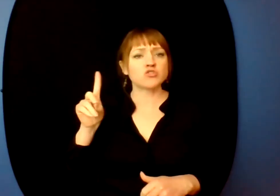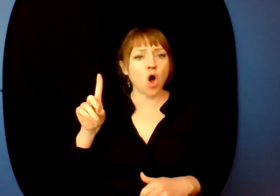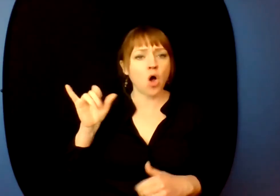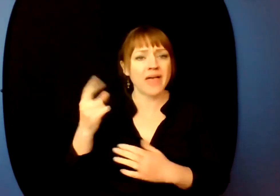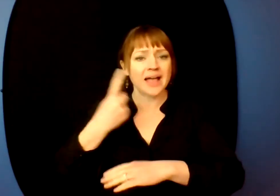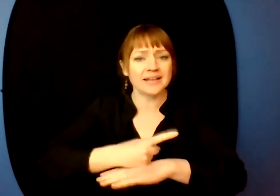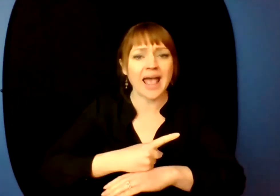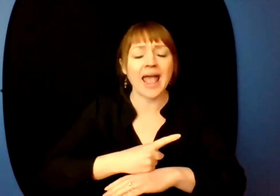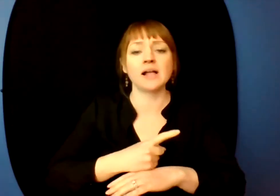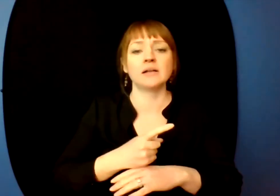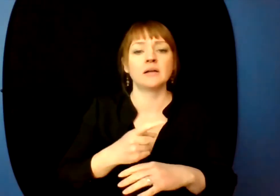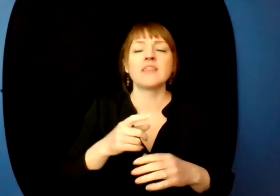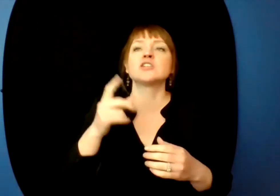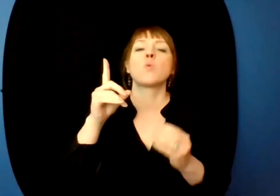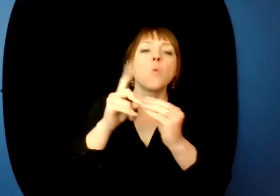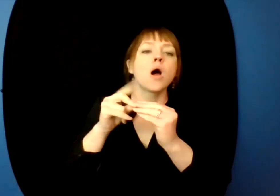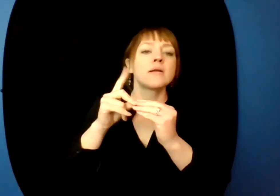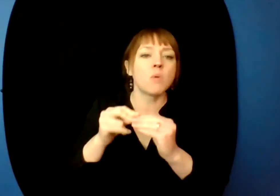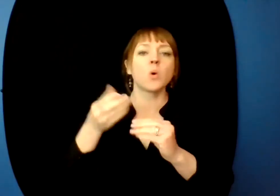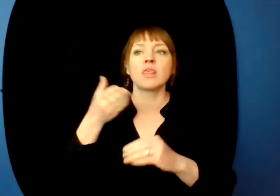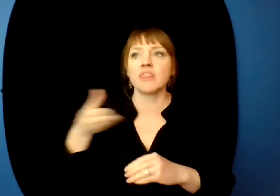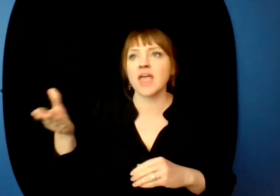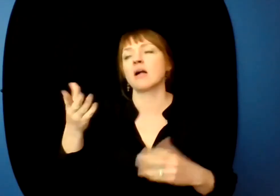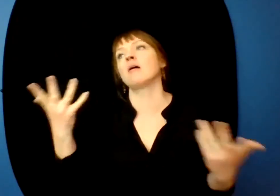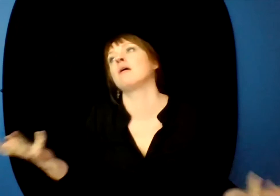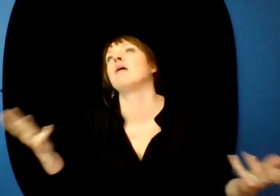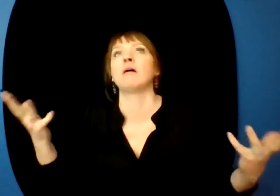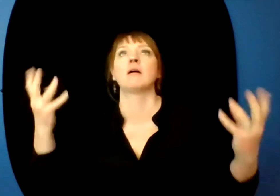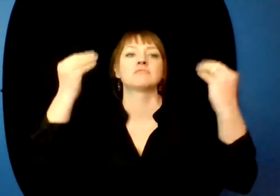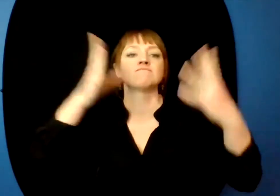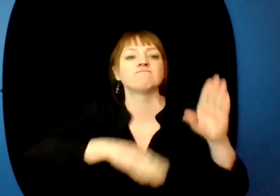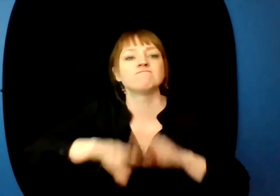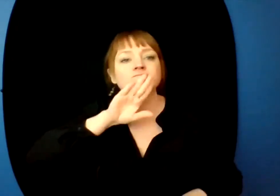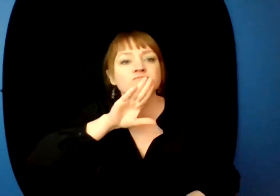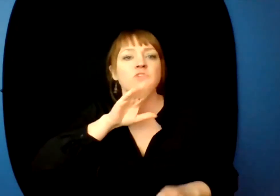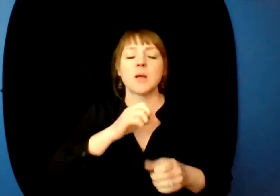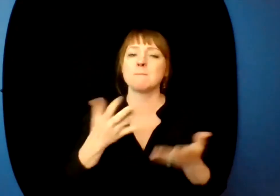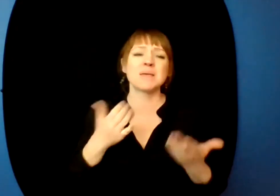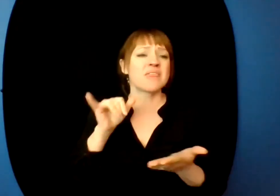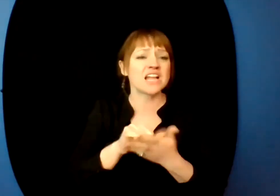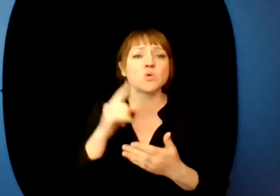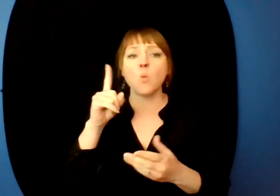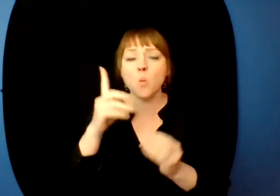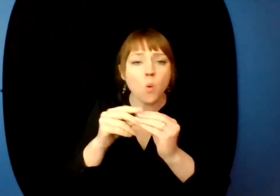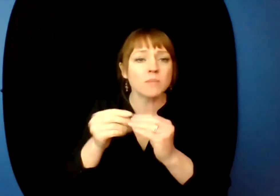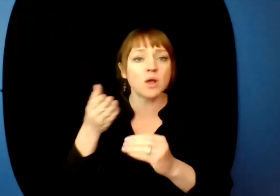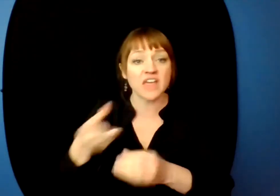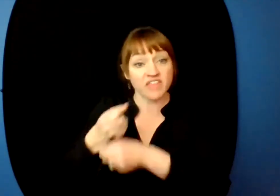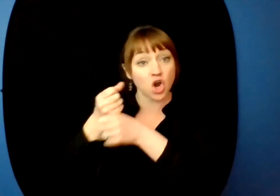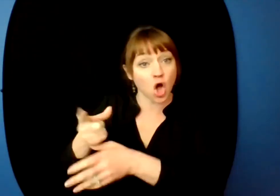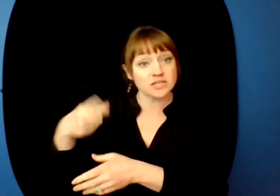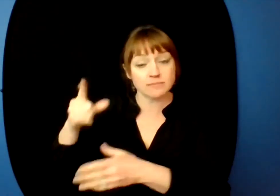that one more thing just might, like, oh gosh, I had everything, and it just might be the thing that just causes them to give up for that